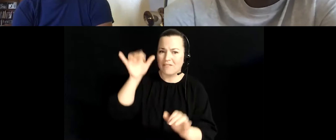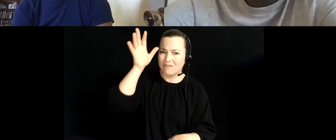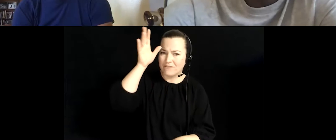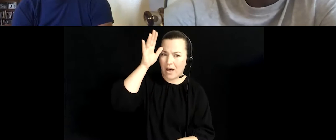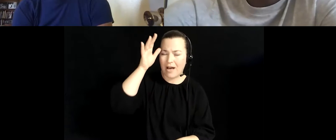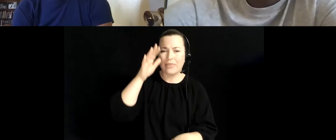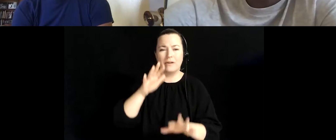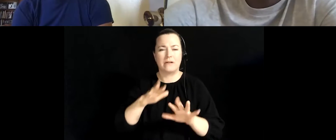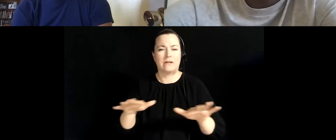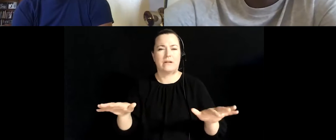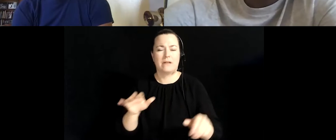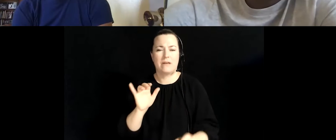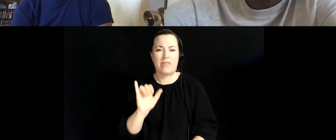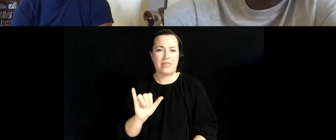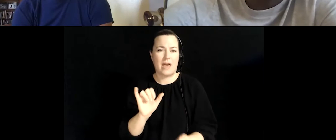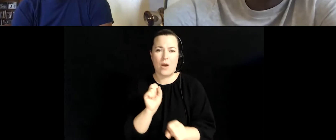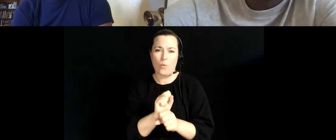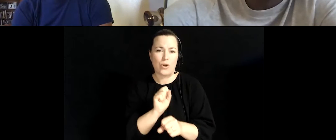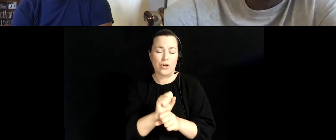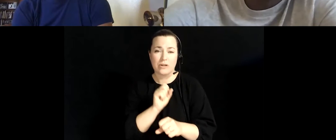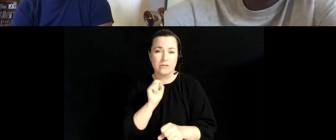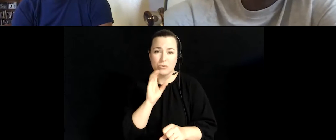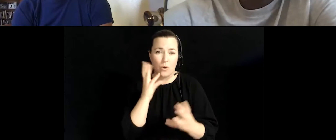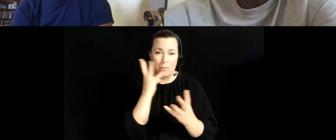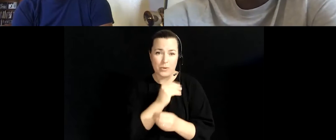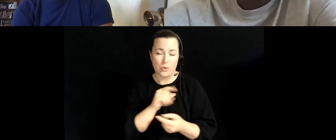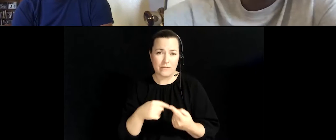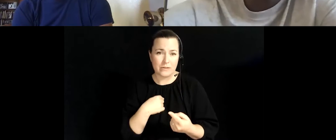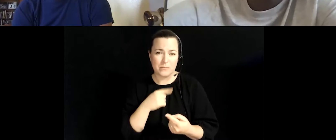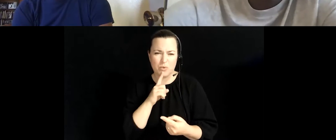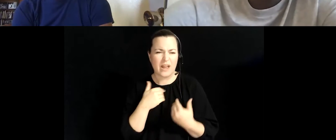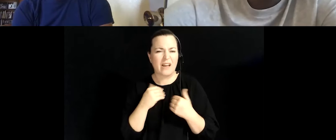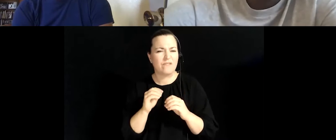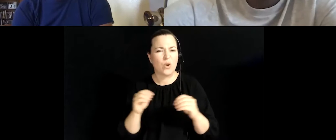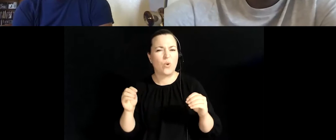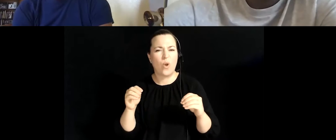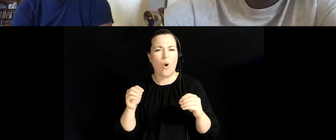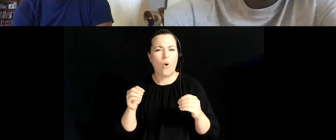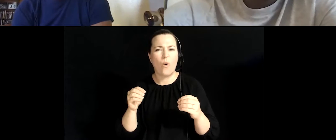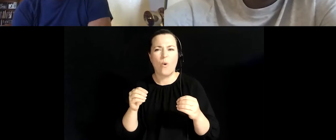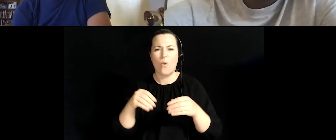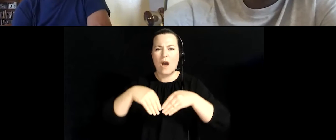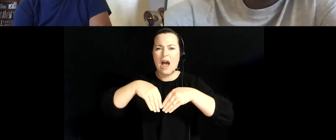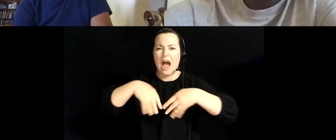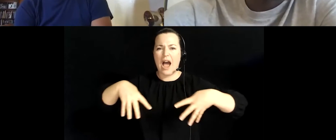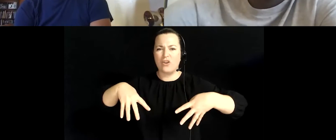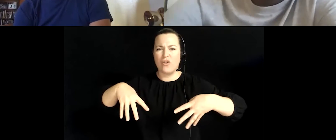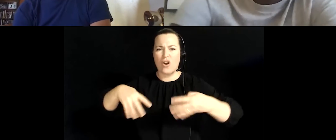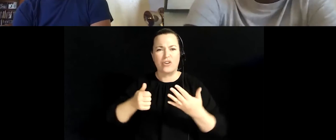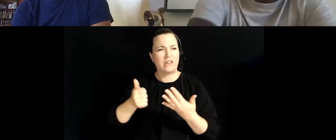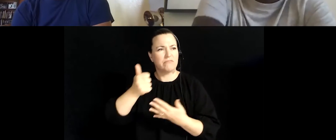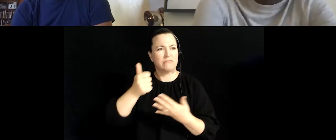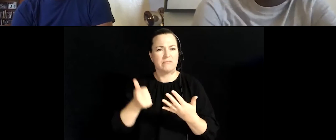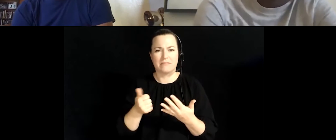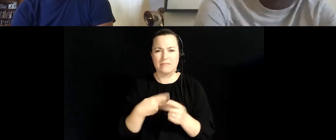that work is so beautiful to me, that there is no kind of hierarchical thing. And so I reflect on that,